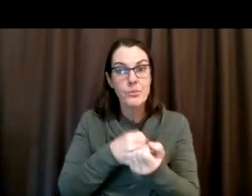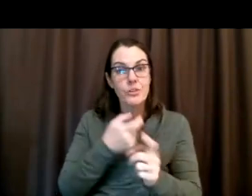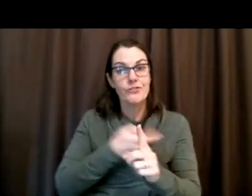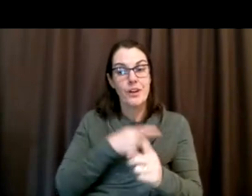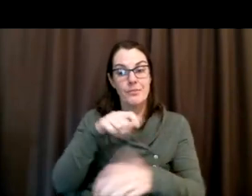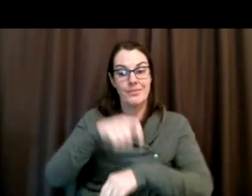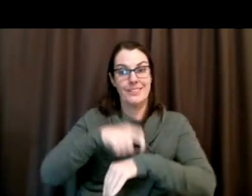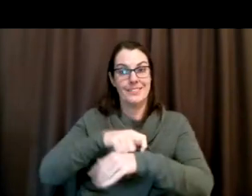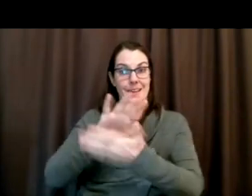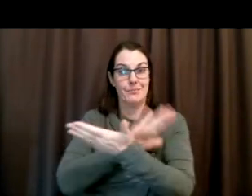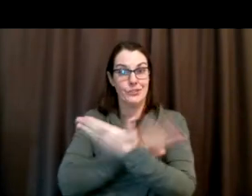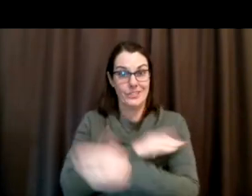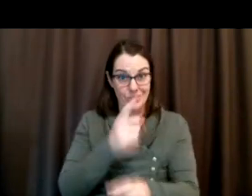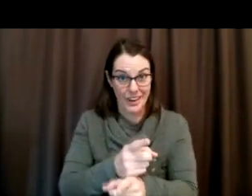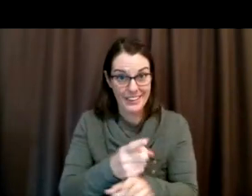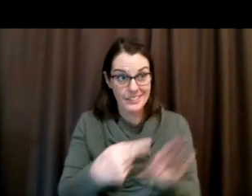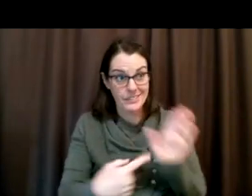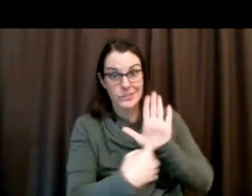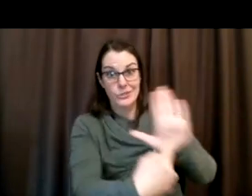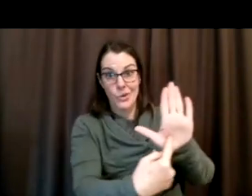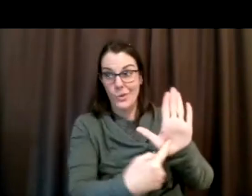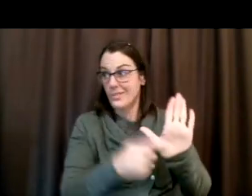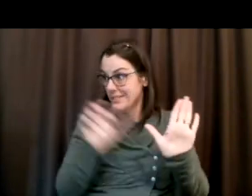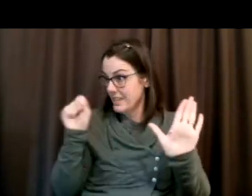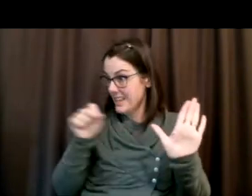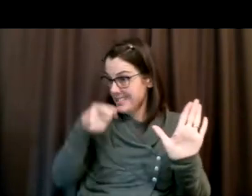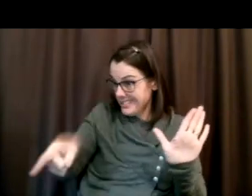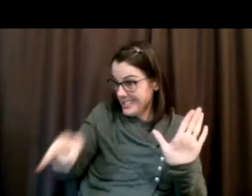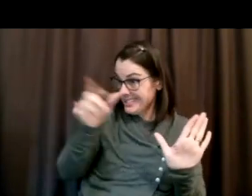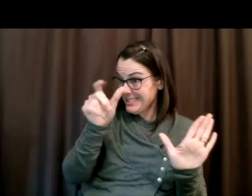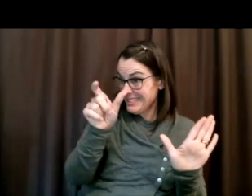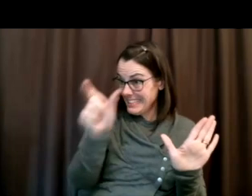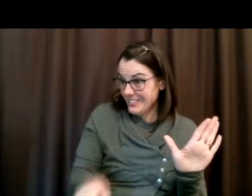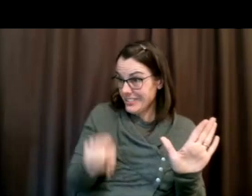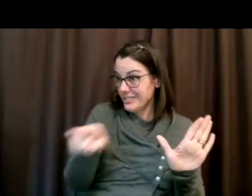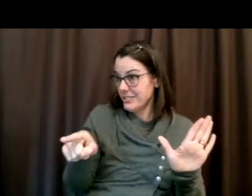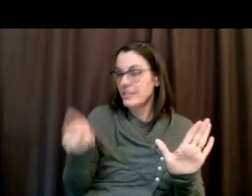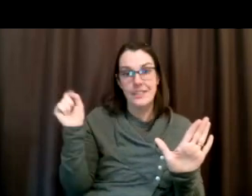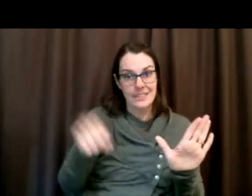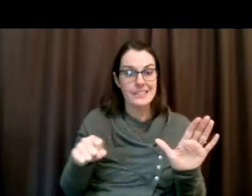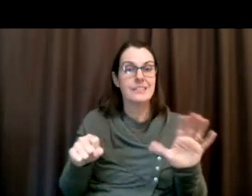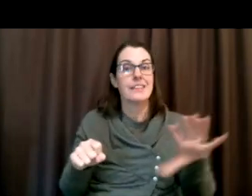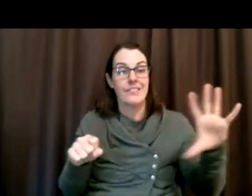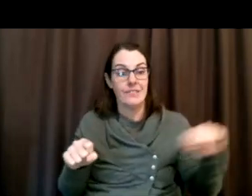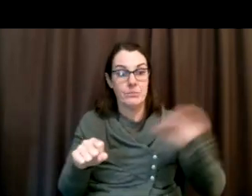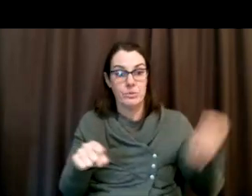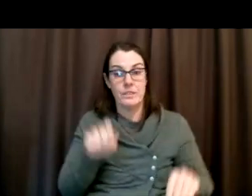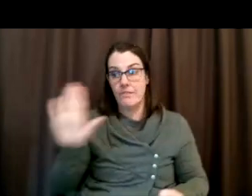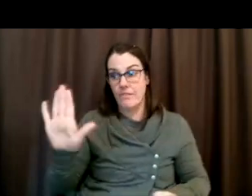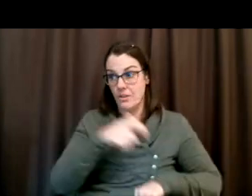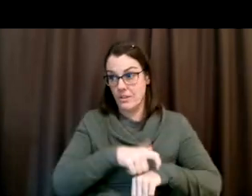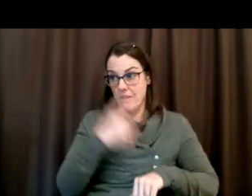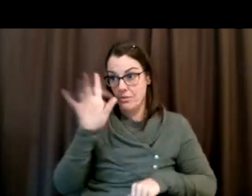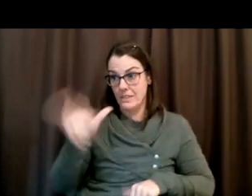So we need to show, yes, this individual did in fact spend 50% of their time for this pay period, and this is how